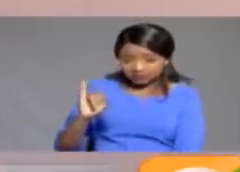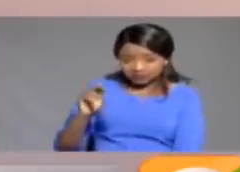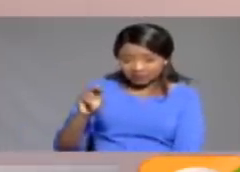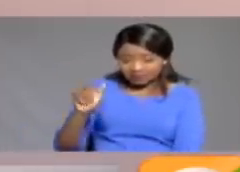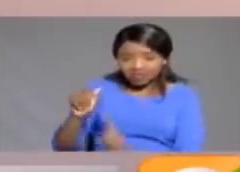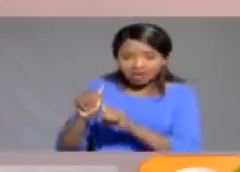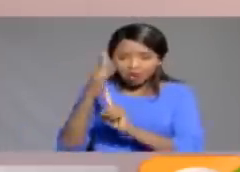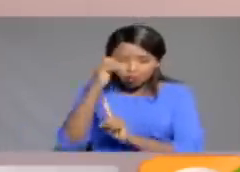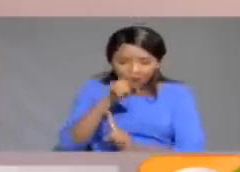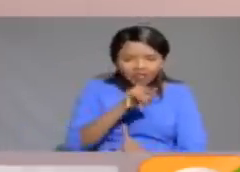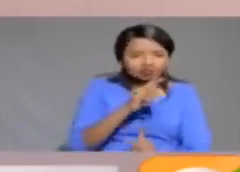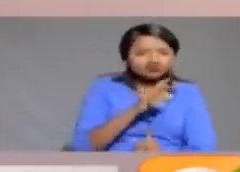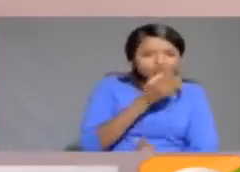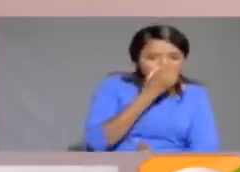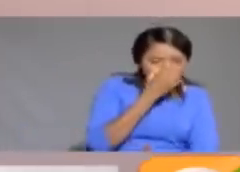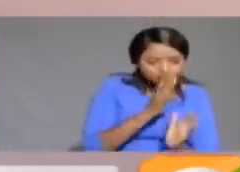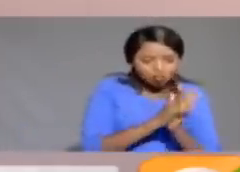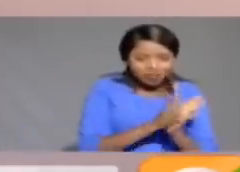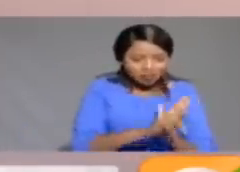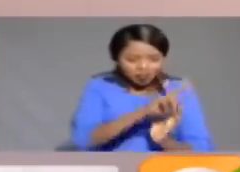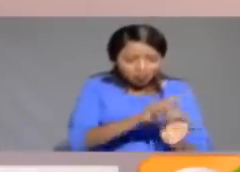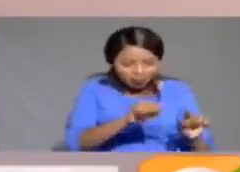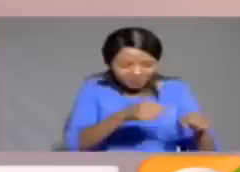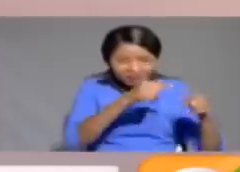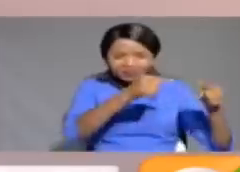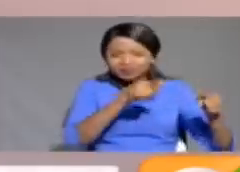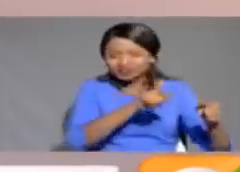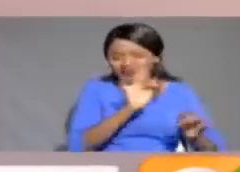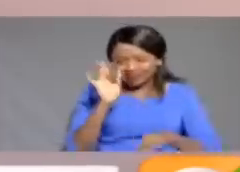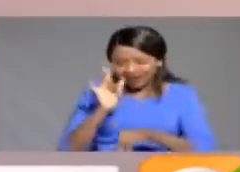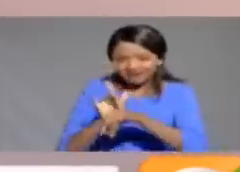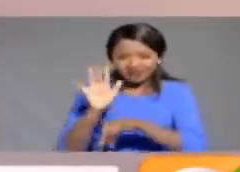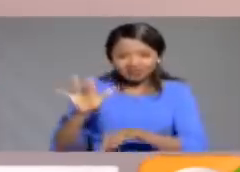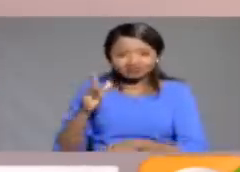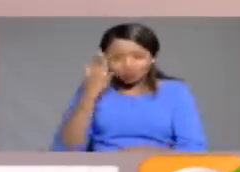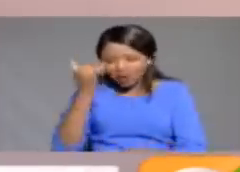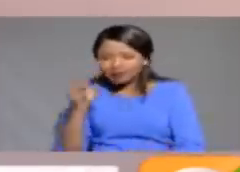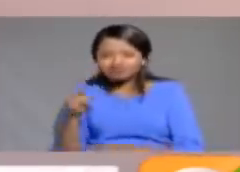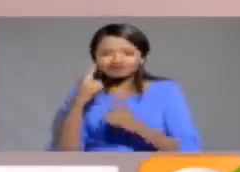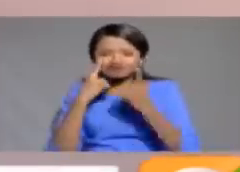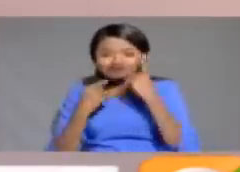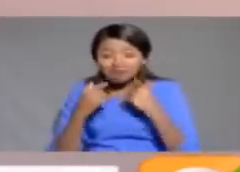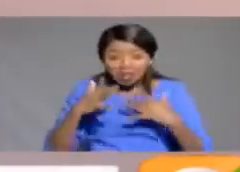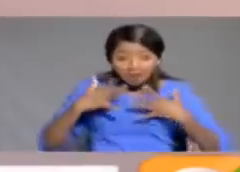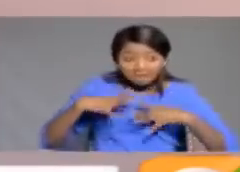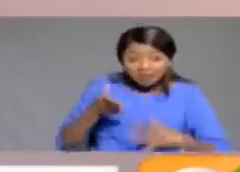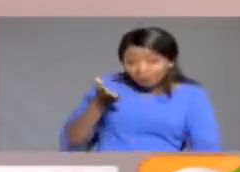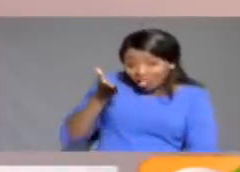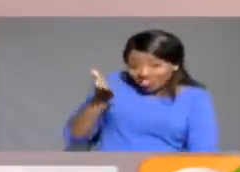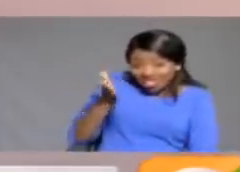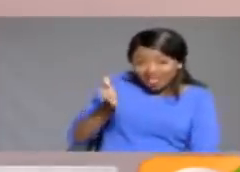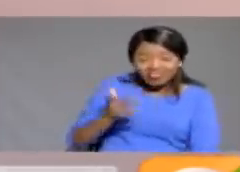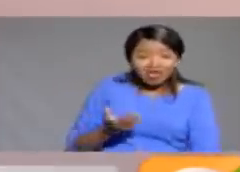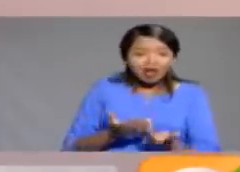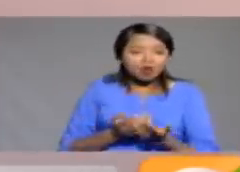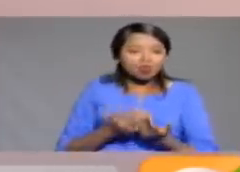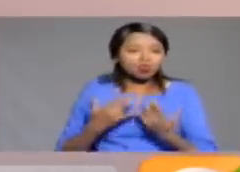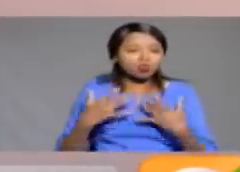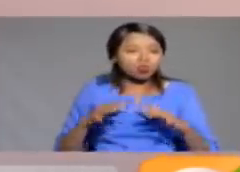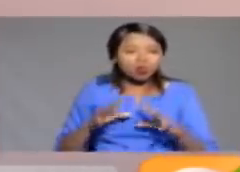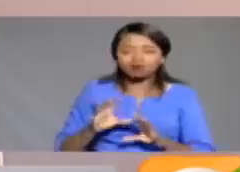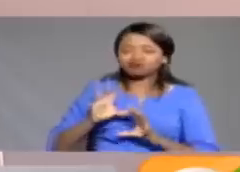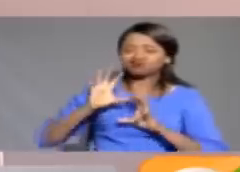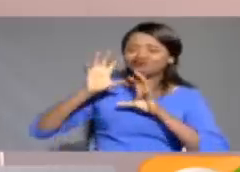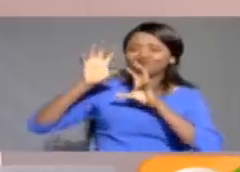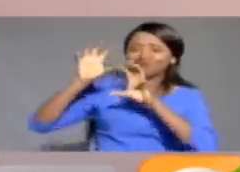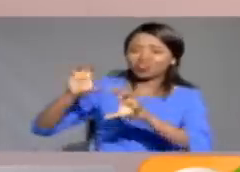his deputy William Ruto appeared to be at play. A section of the crowd during an embrace rally heckled